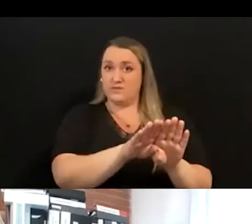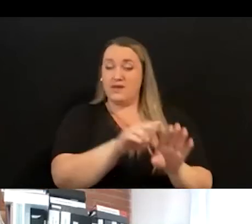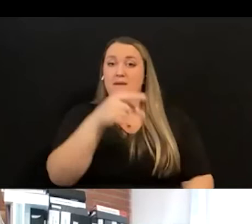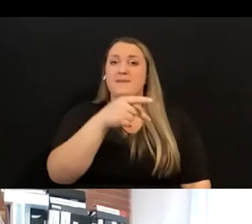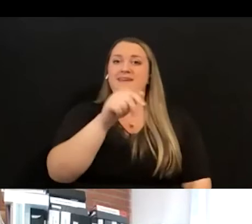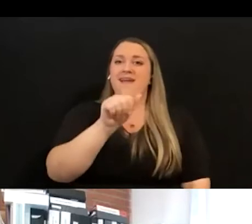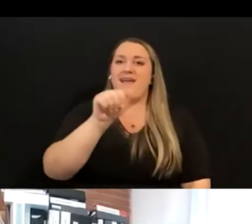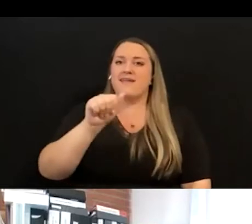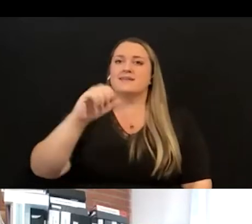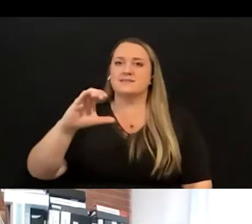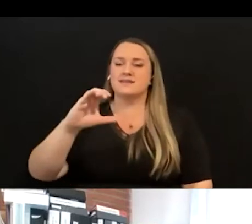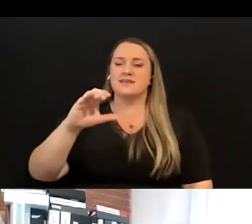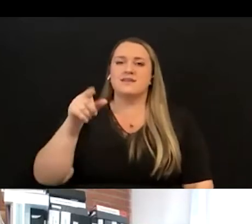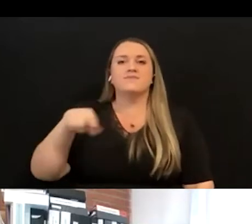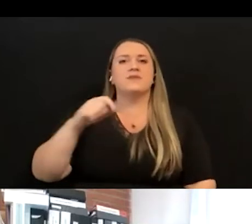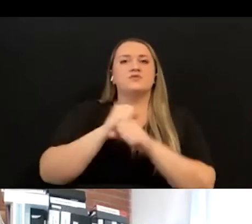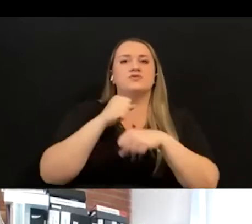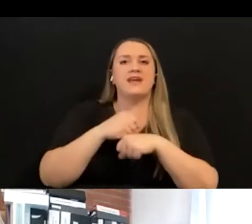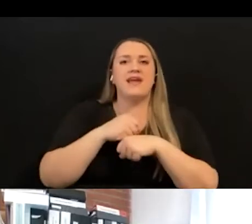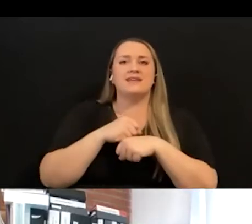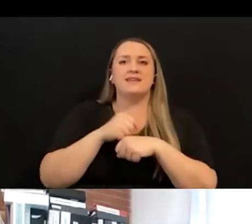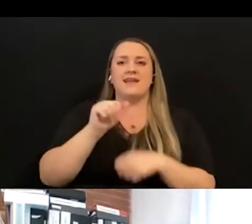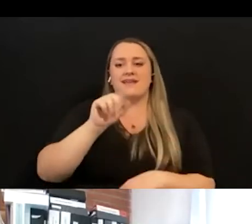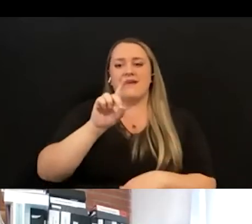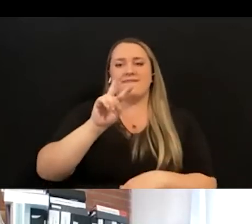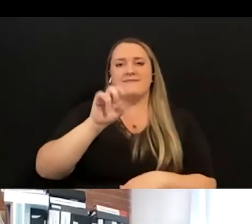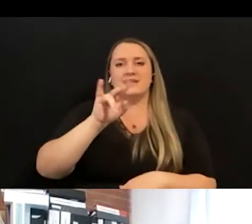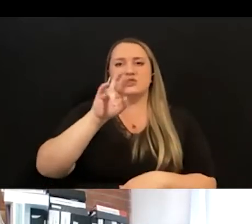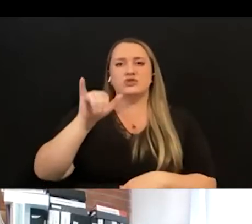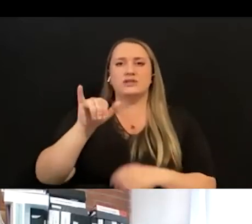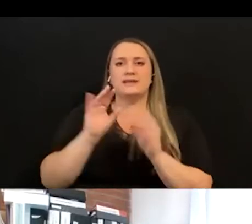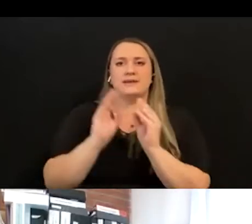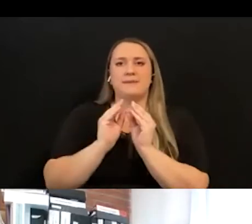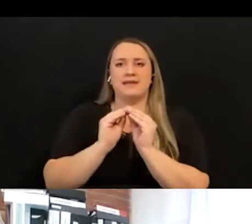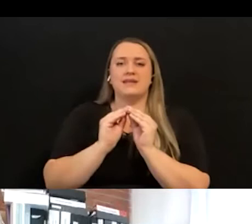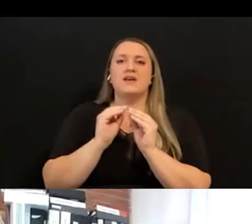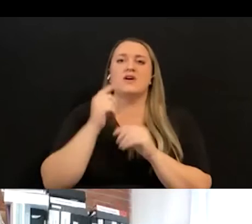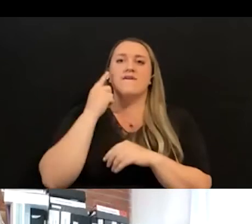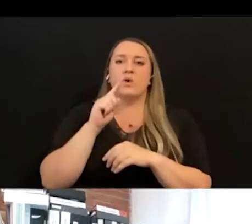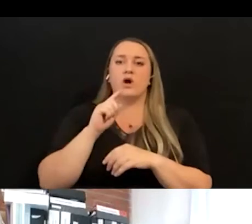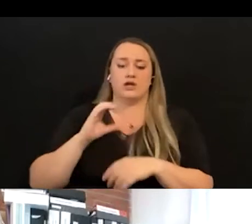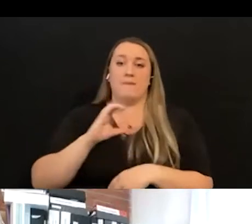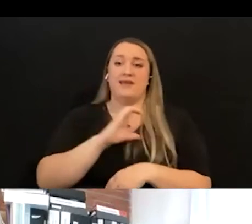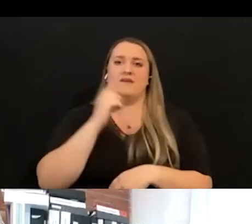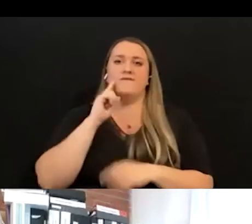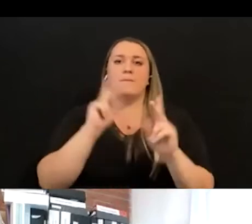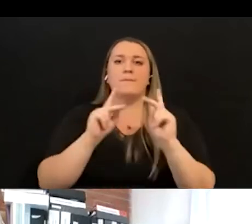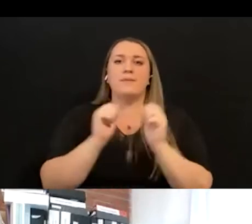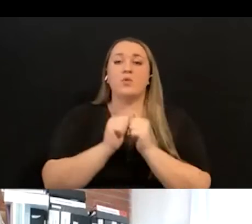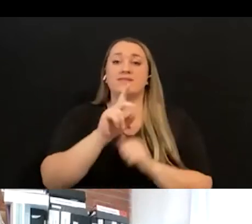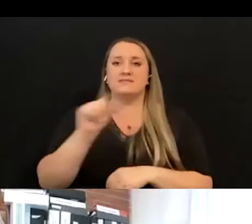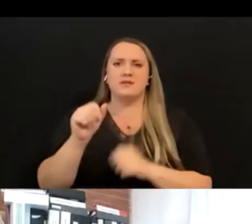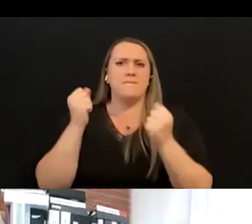PAAC created an advisory committee of people with disabilities, many of whom were in the art of disability